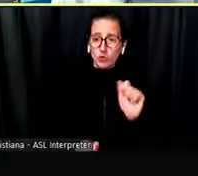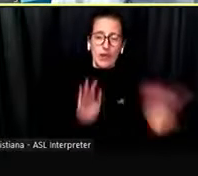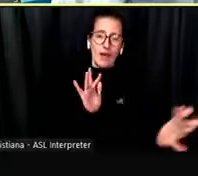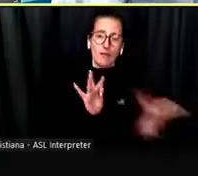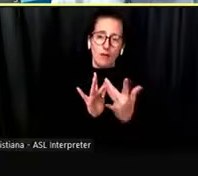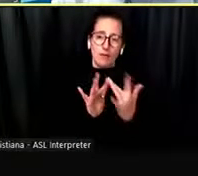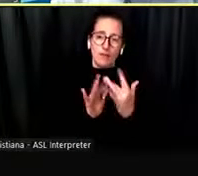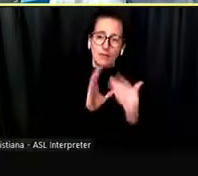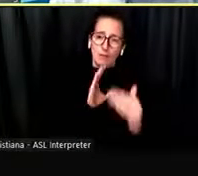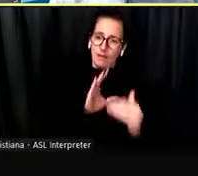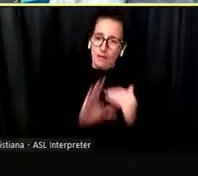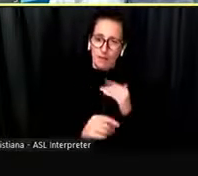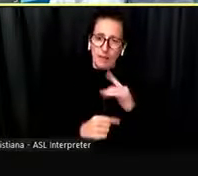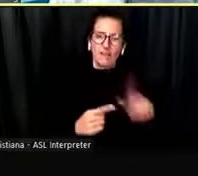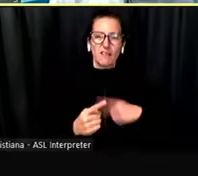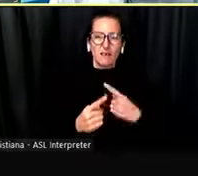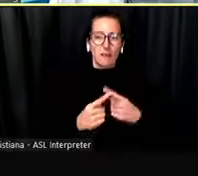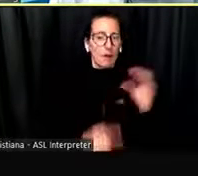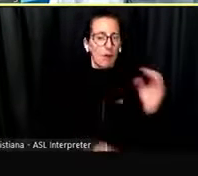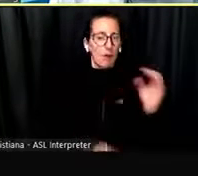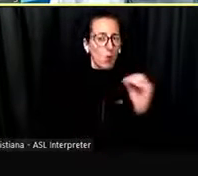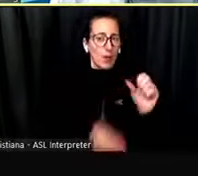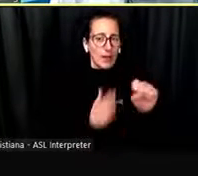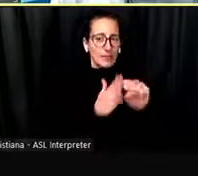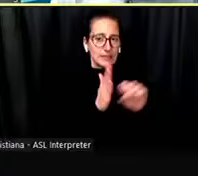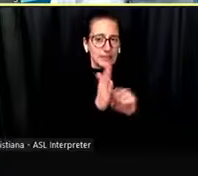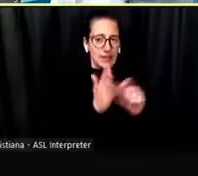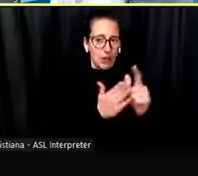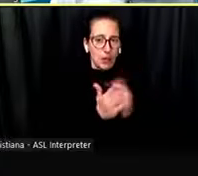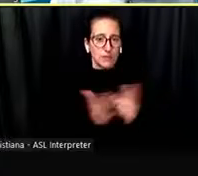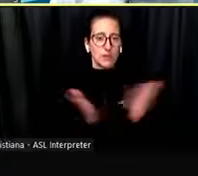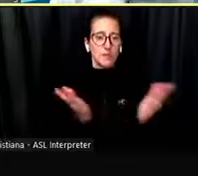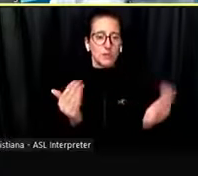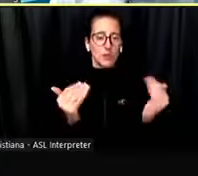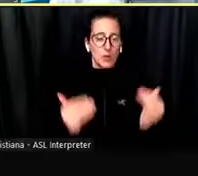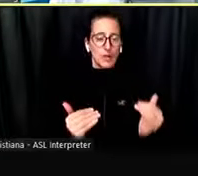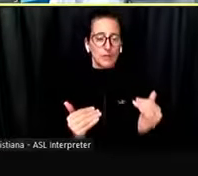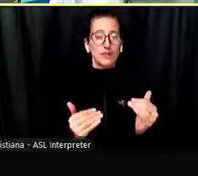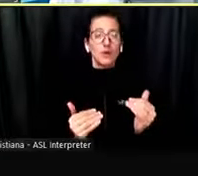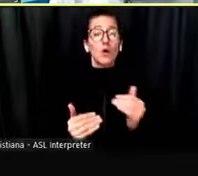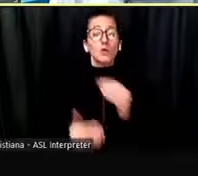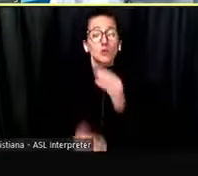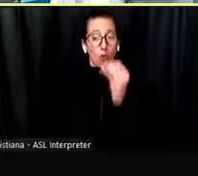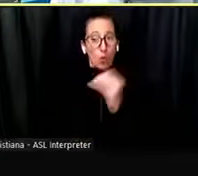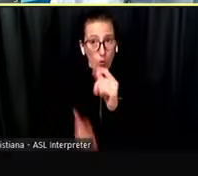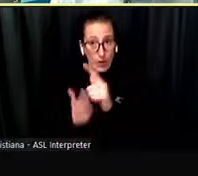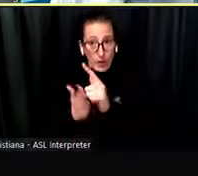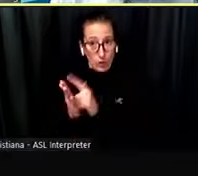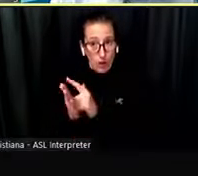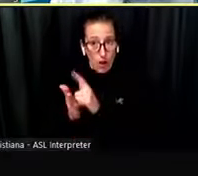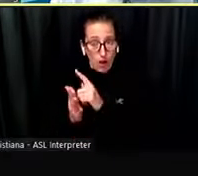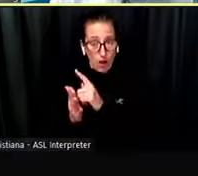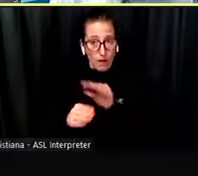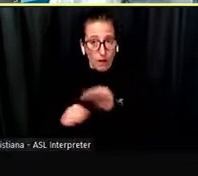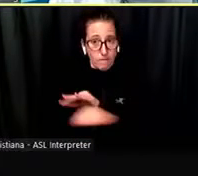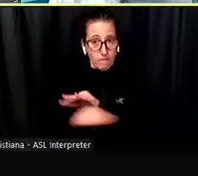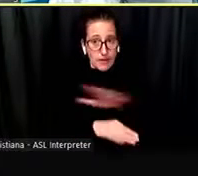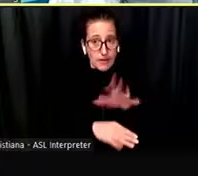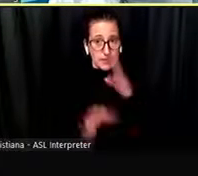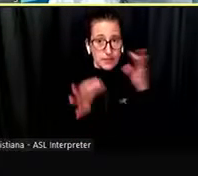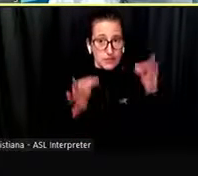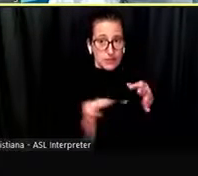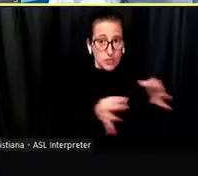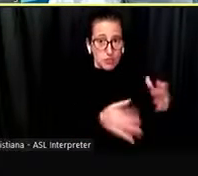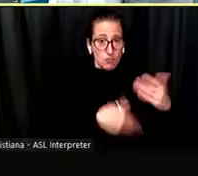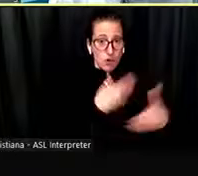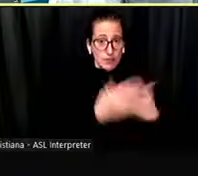about the Oregon's budget law. And then next, besides the Oregon law, we also have the county's charter and codes, which is the county's decision